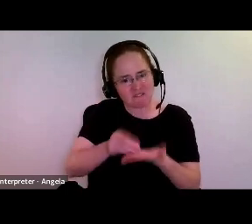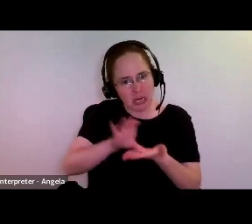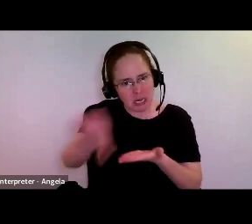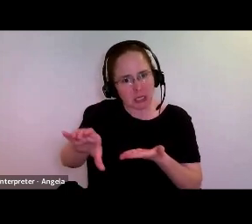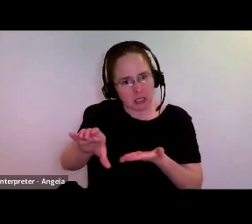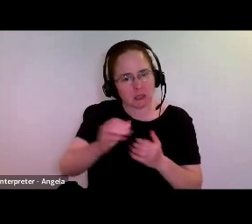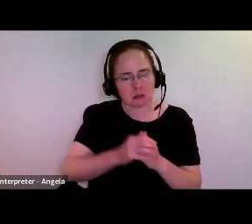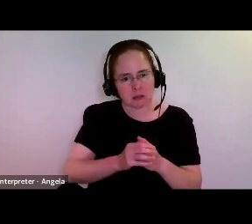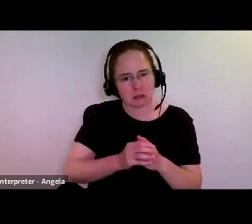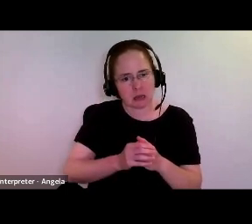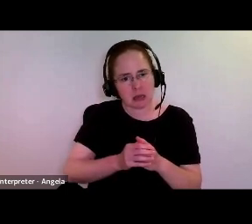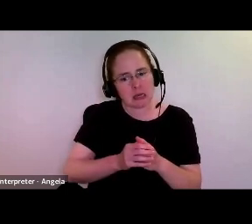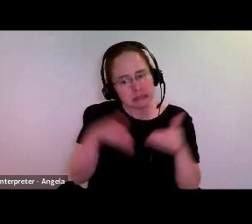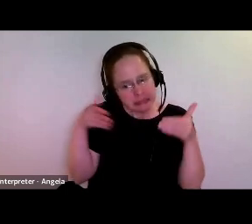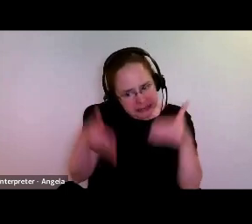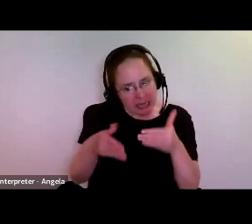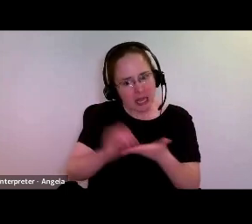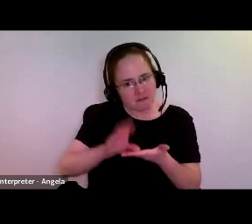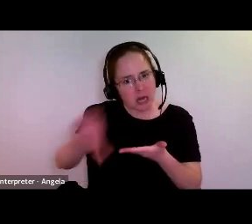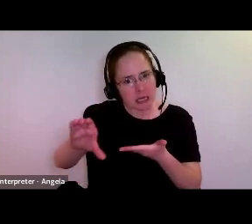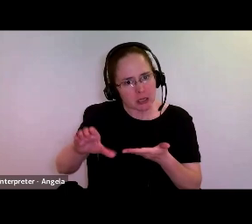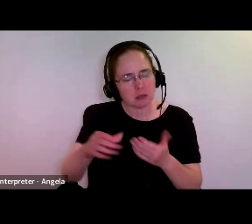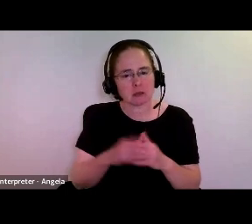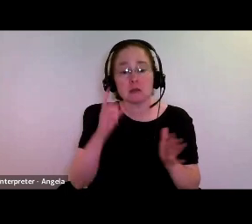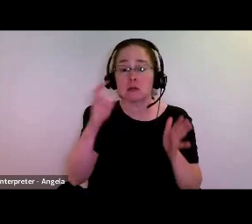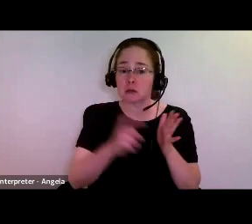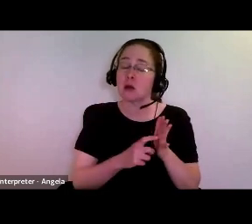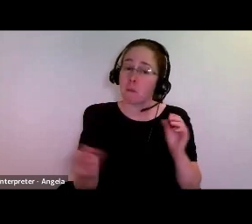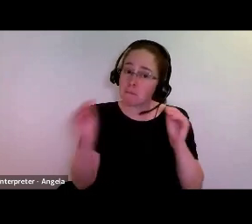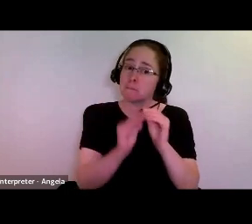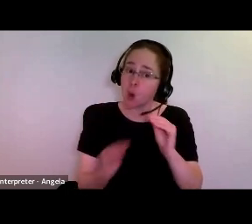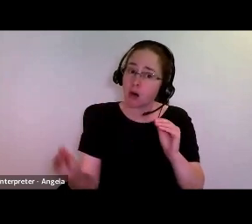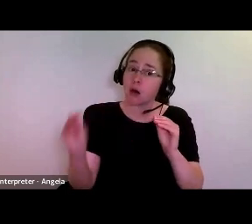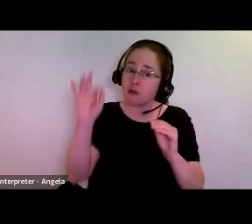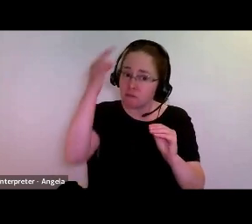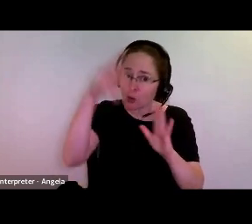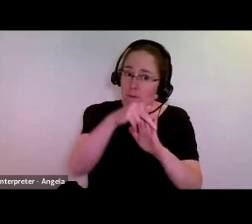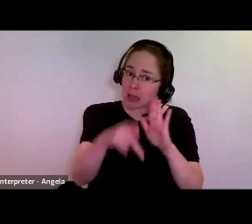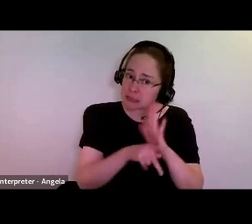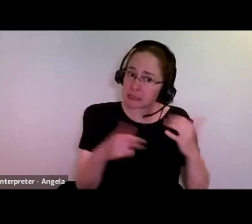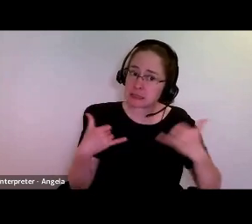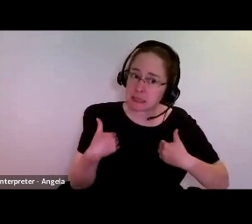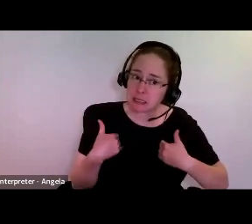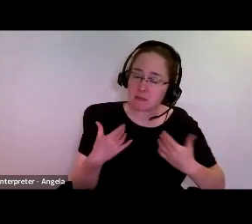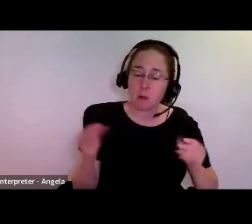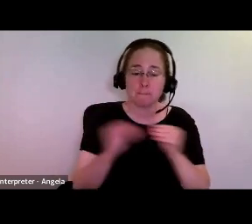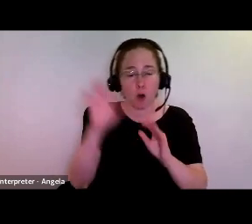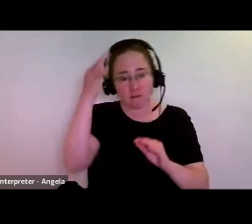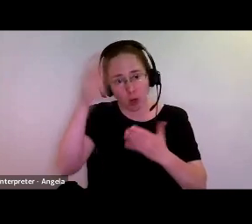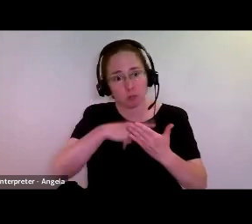that needs dedicated funding. And so you're seeing in more and more federal policies, federal